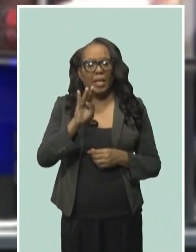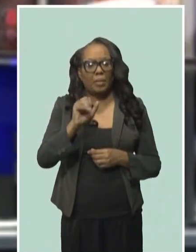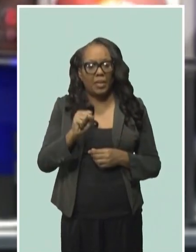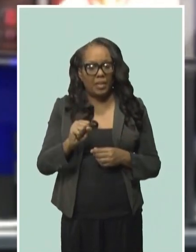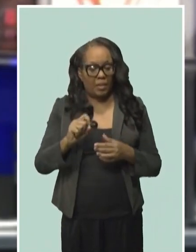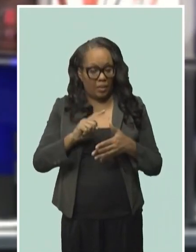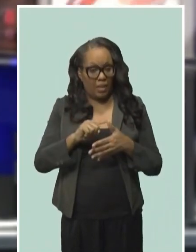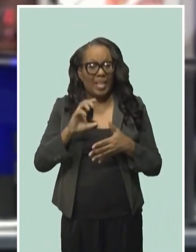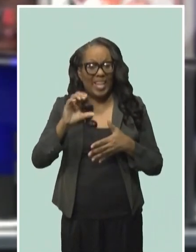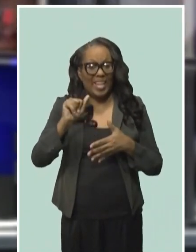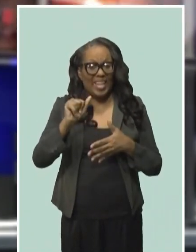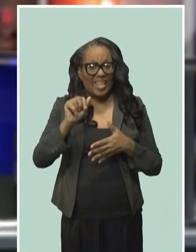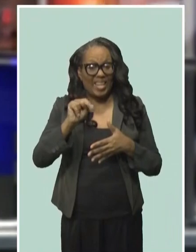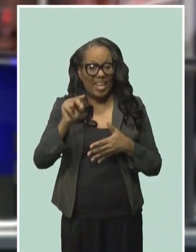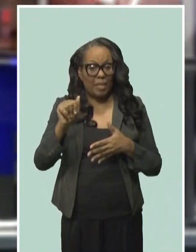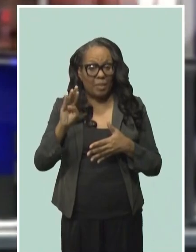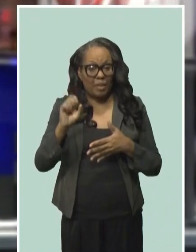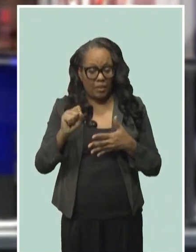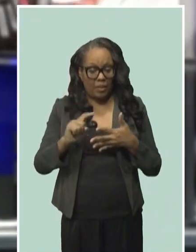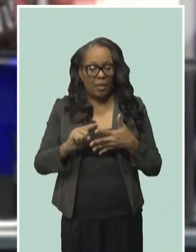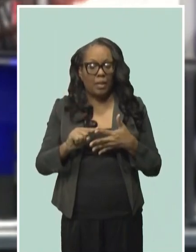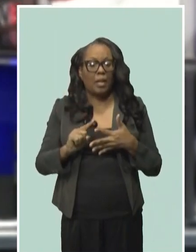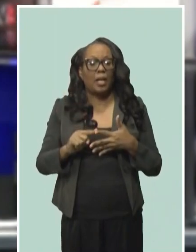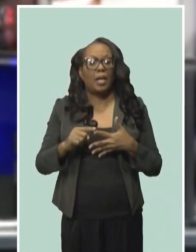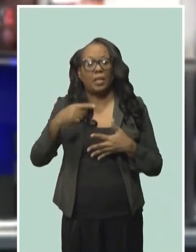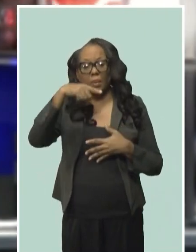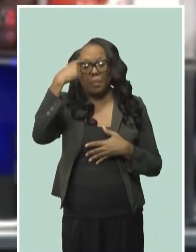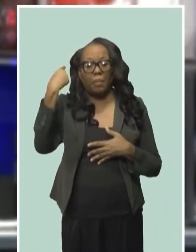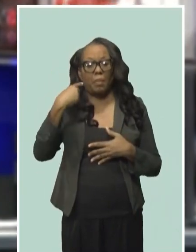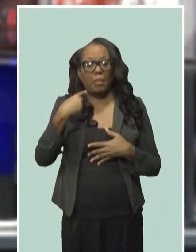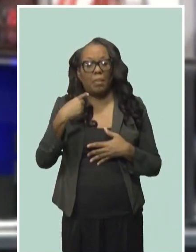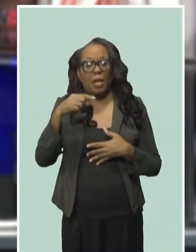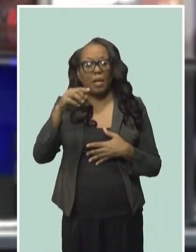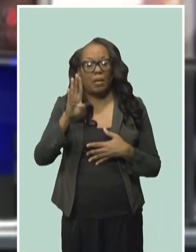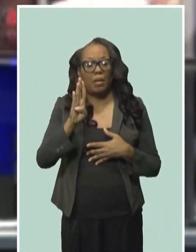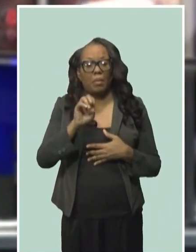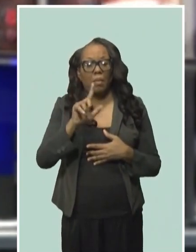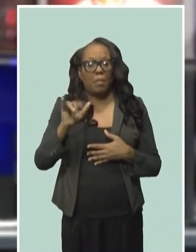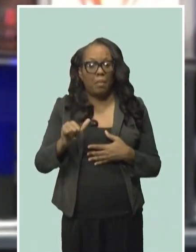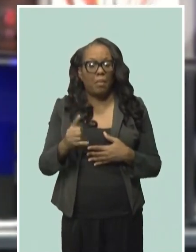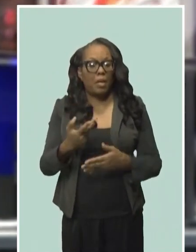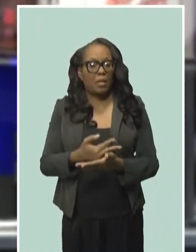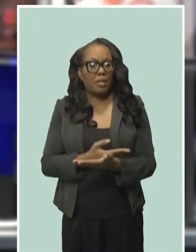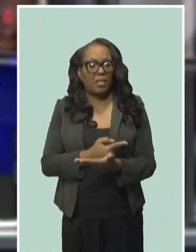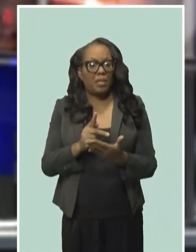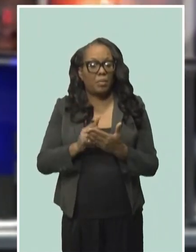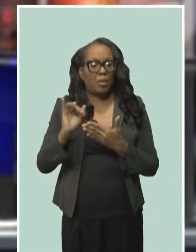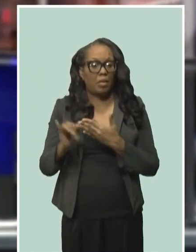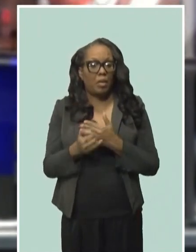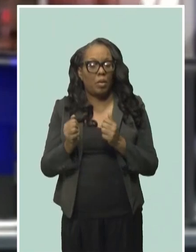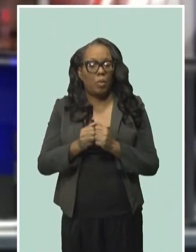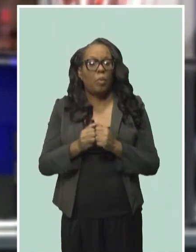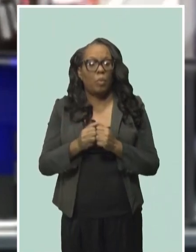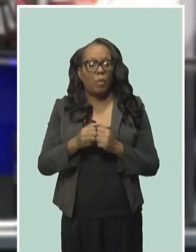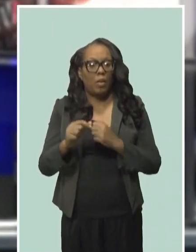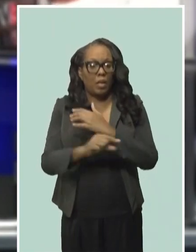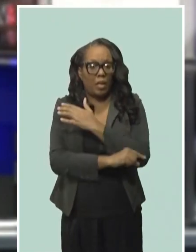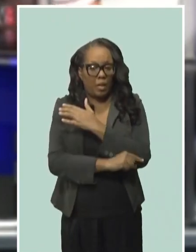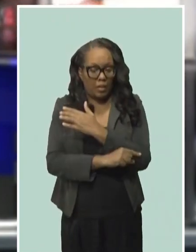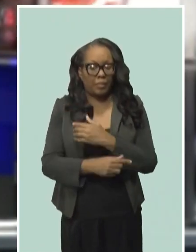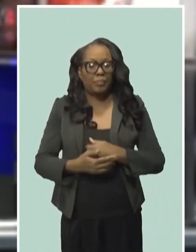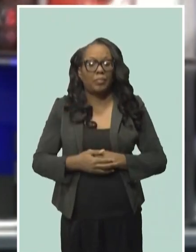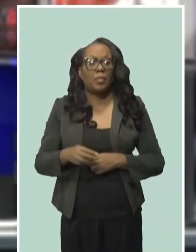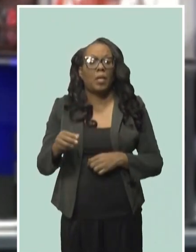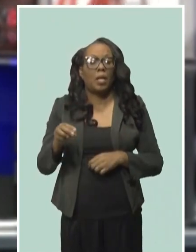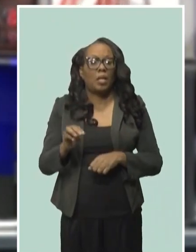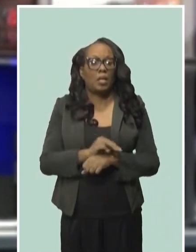with Guyana. And Minister Weir responded to those queries in the post-lunch session. He's indicated he's awaiting an update on the